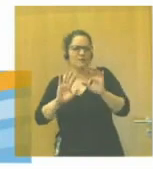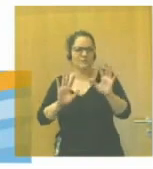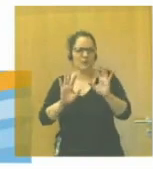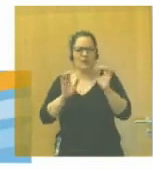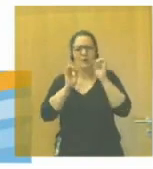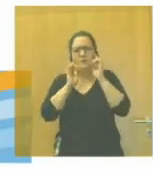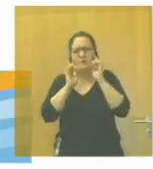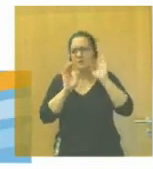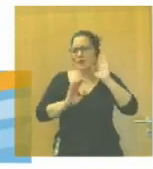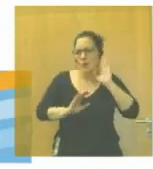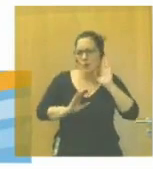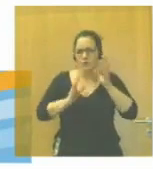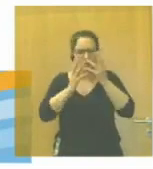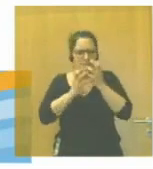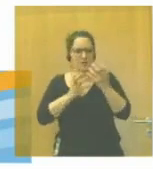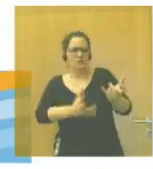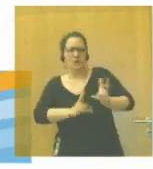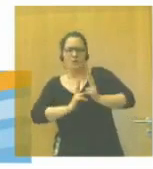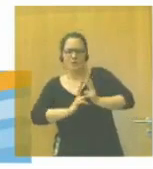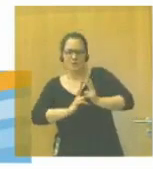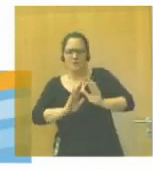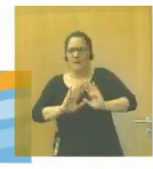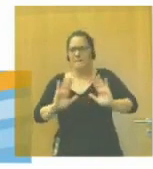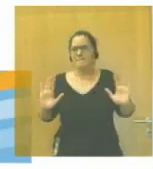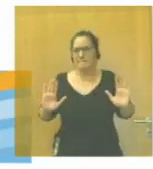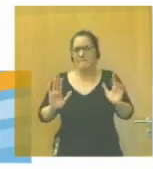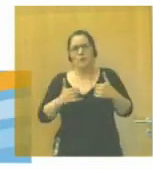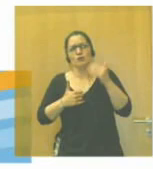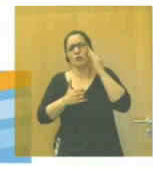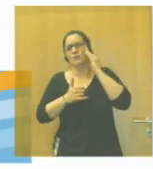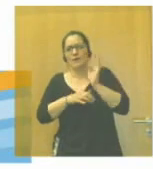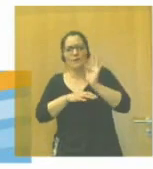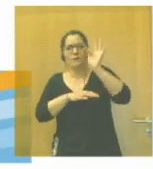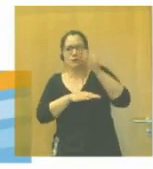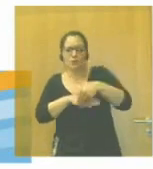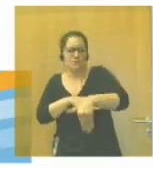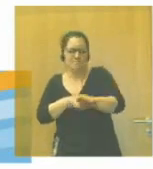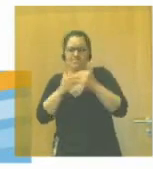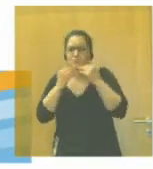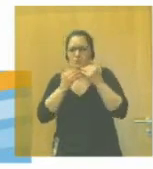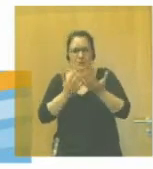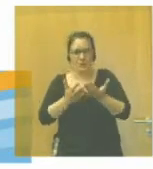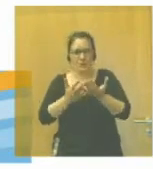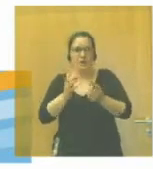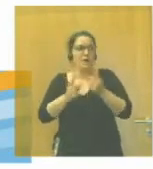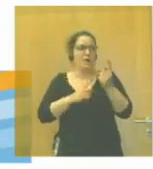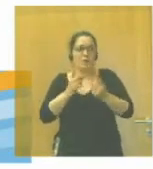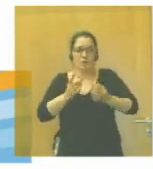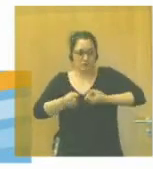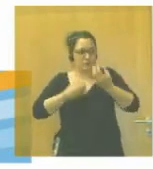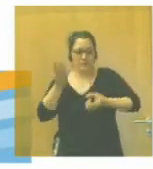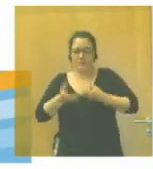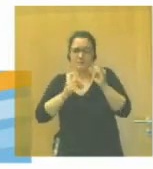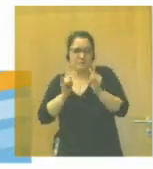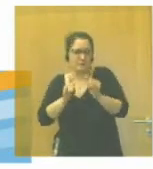by expressing their deep thoughts of suicide. They're telling us to wake up and hear me and see me. So there's